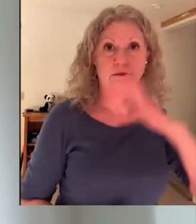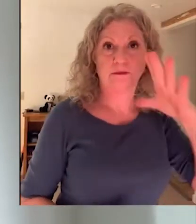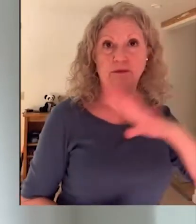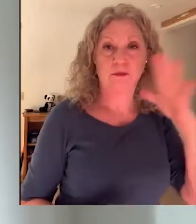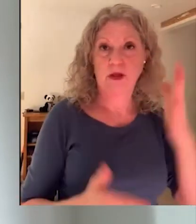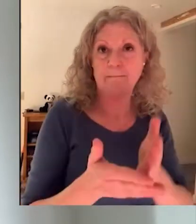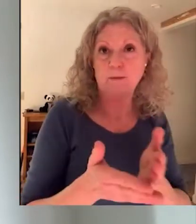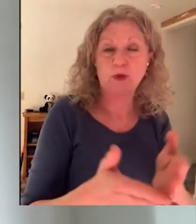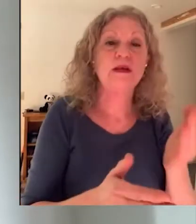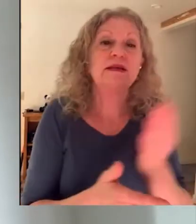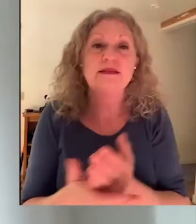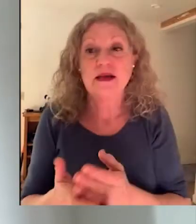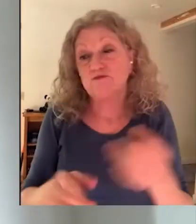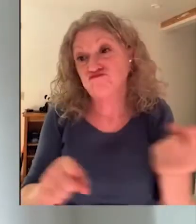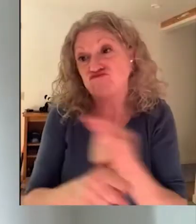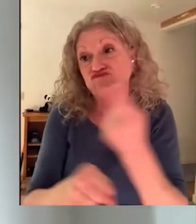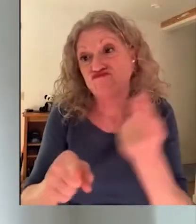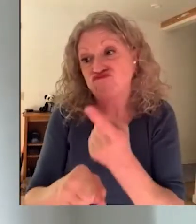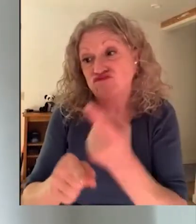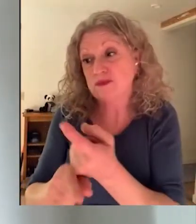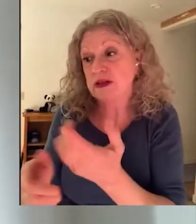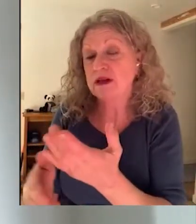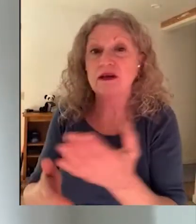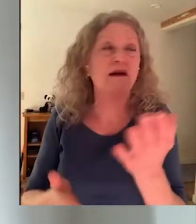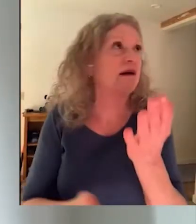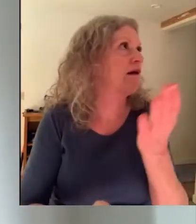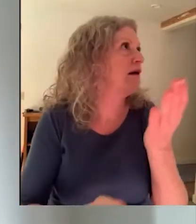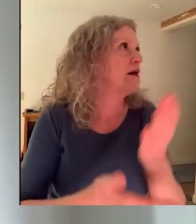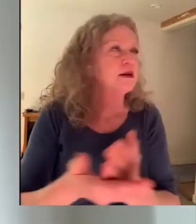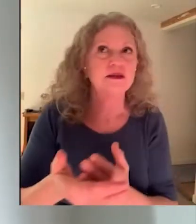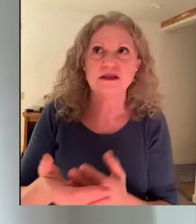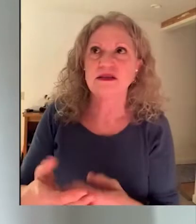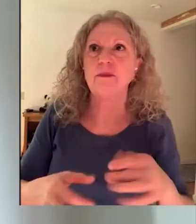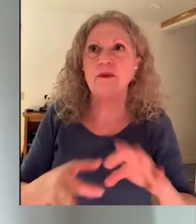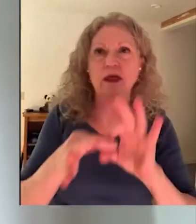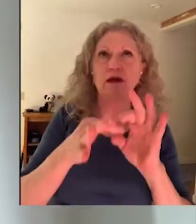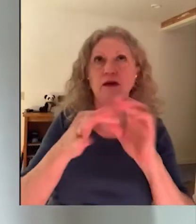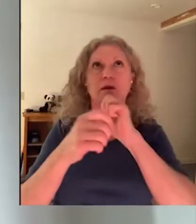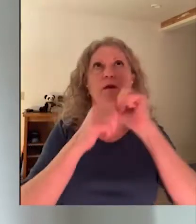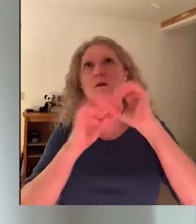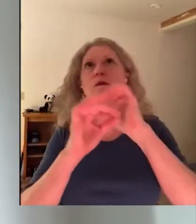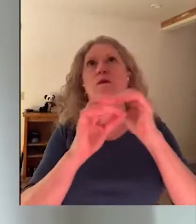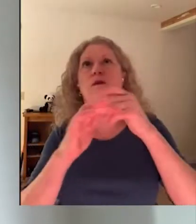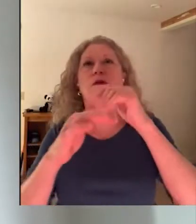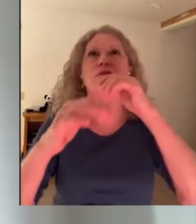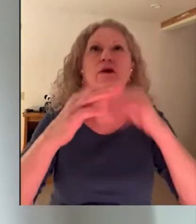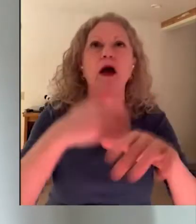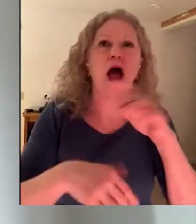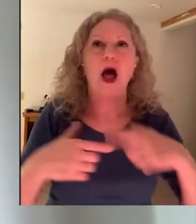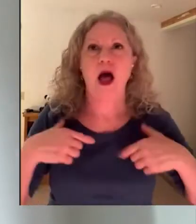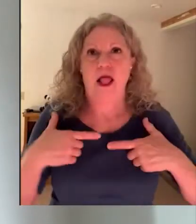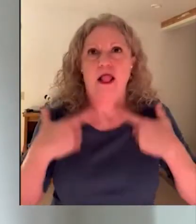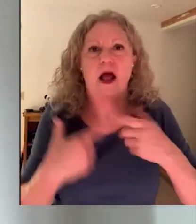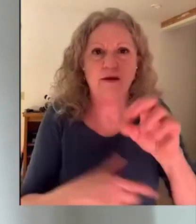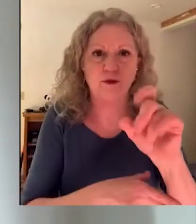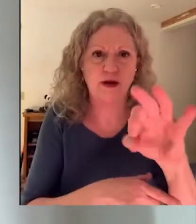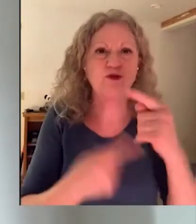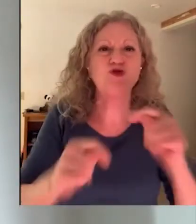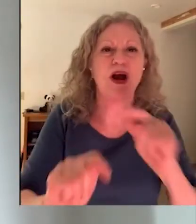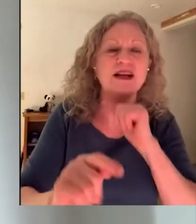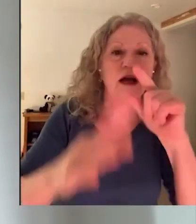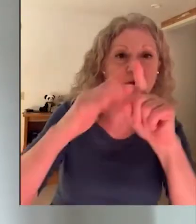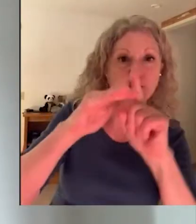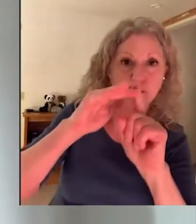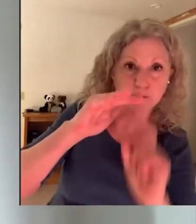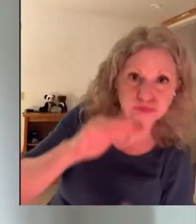boats, and some are hanging on to a life raft, trying not to go under into the stormy waters. To me,